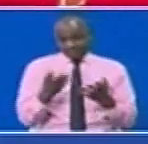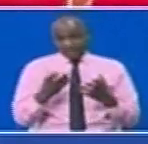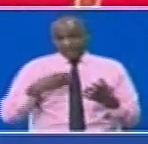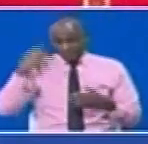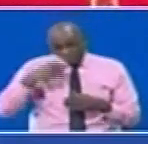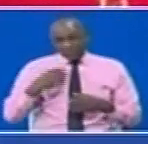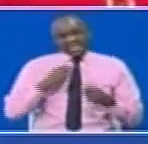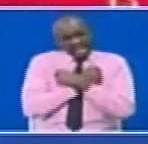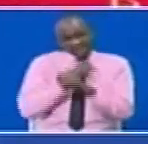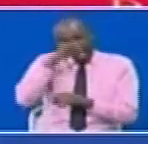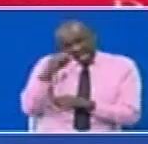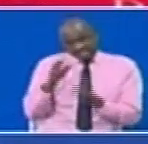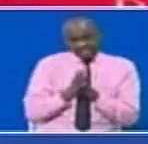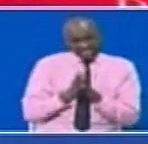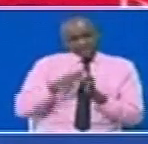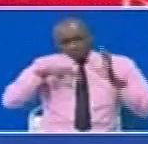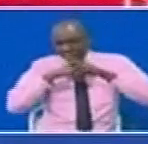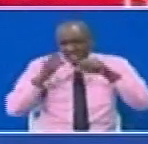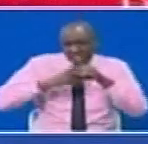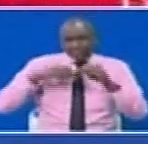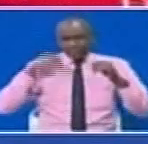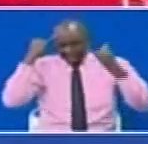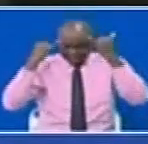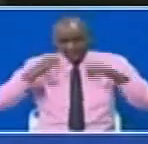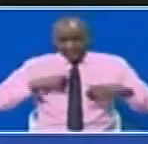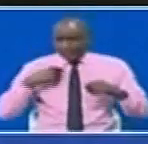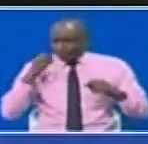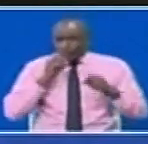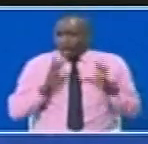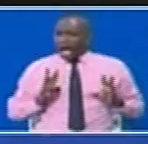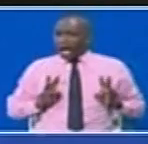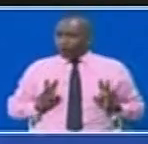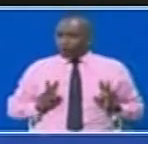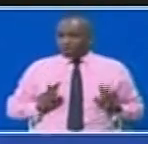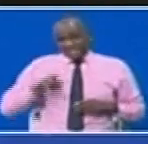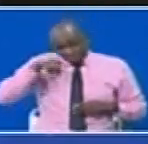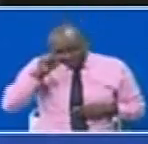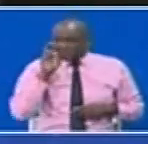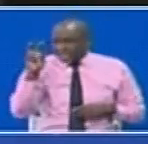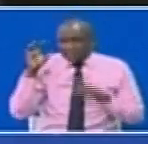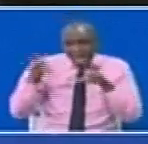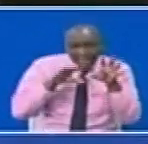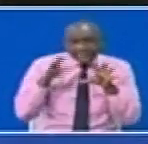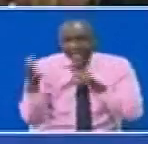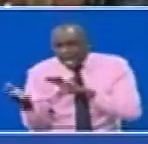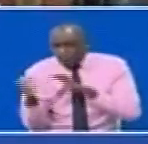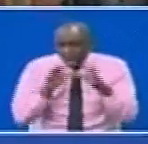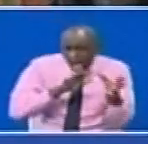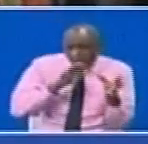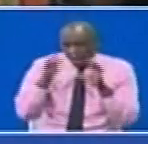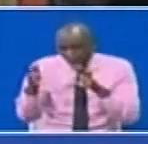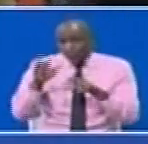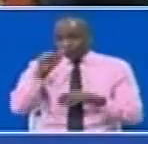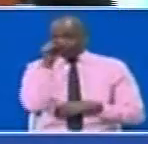always enjoyed creating something which people go, wow. Research helped him to study the market trends and cut a niche for himself. And